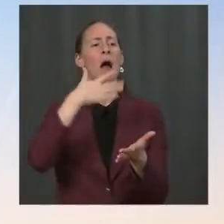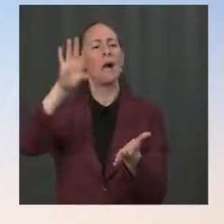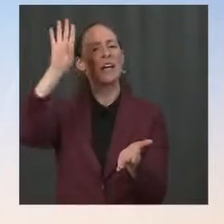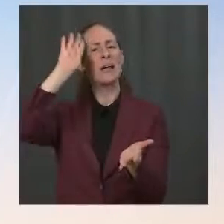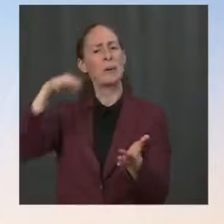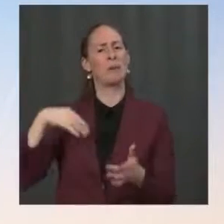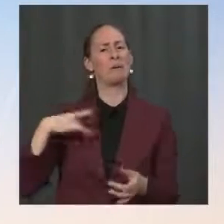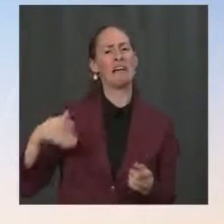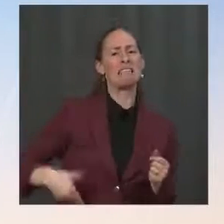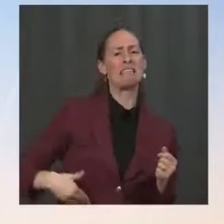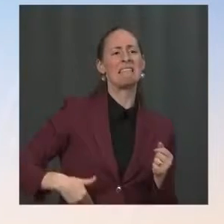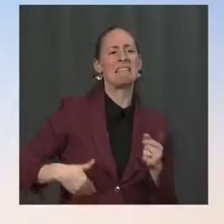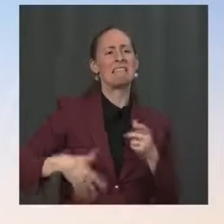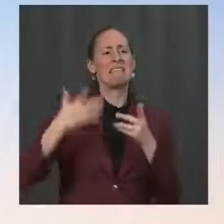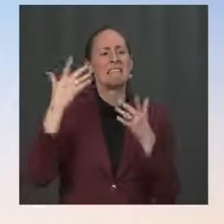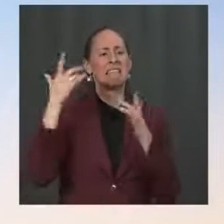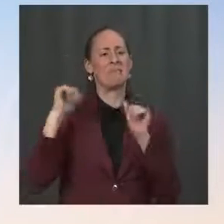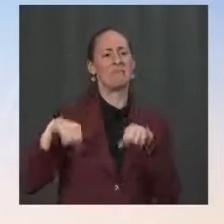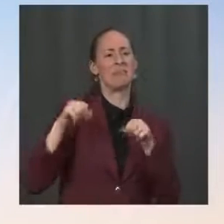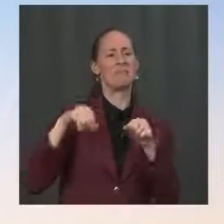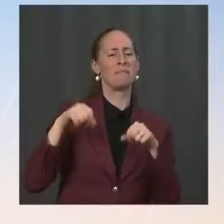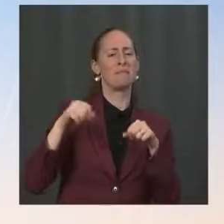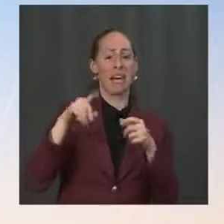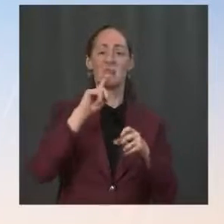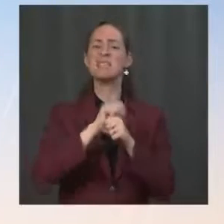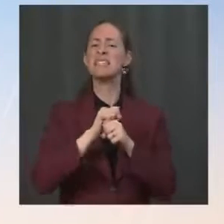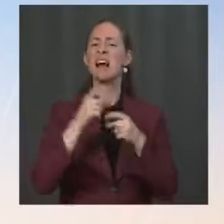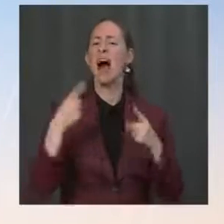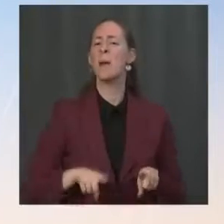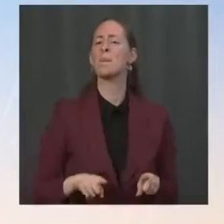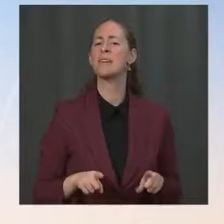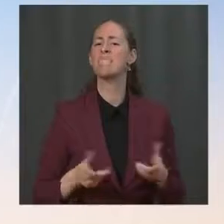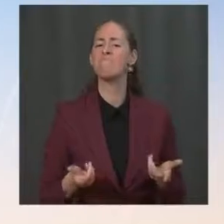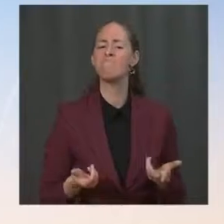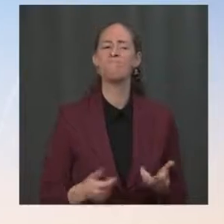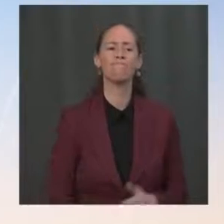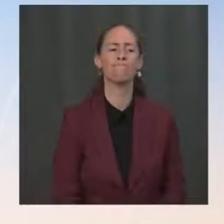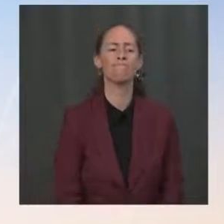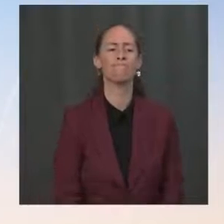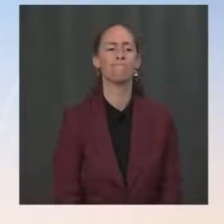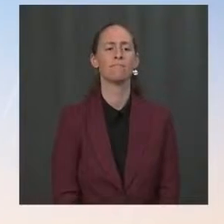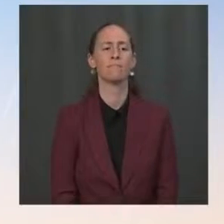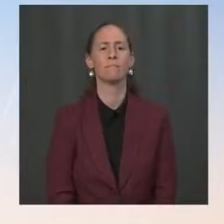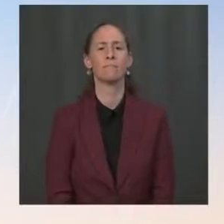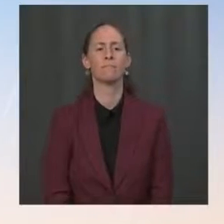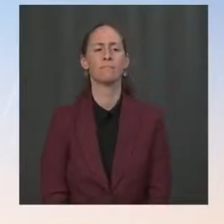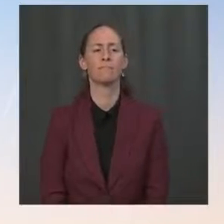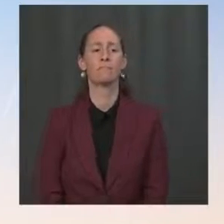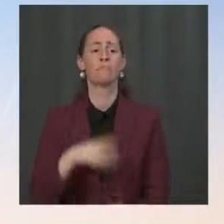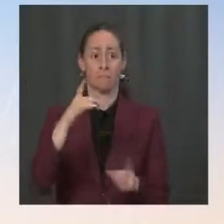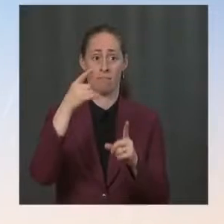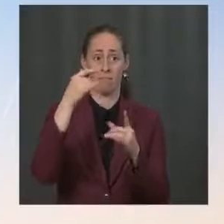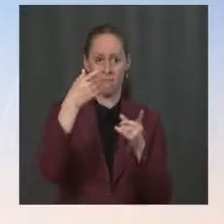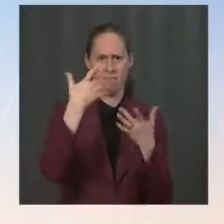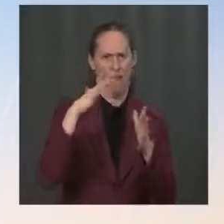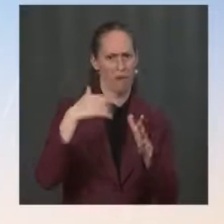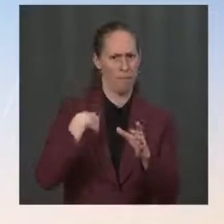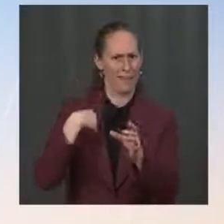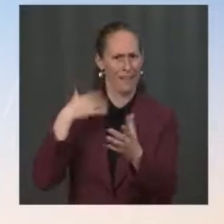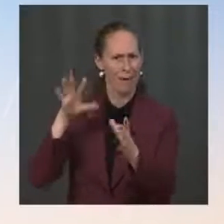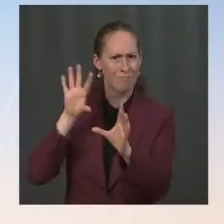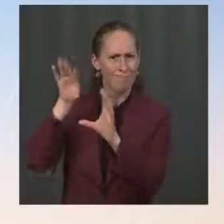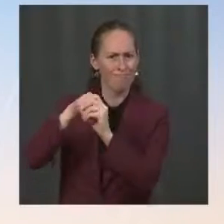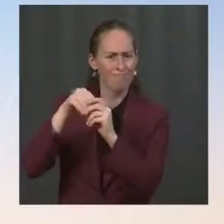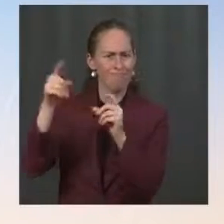But I will tell you that as it relates to your first question, Mike, I've been sitting in these meetings as well, and every single meeting the president asked